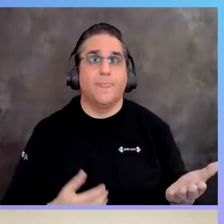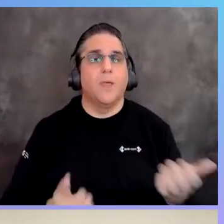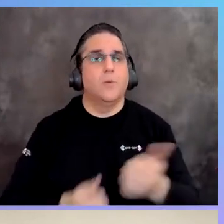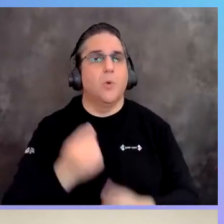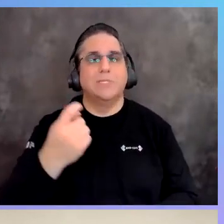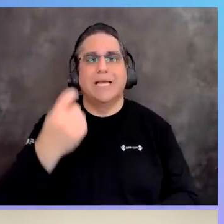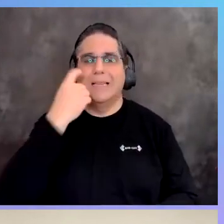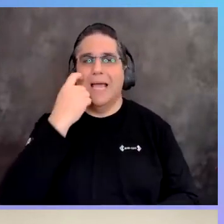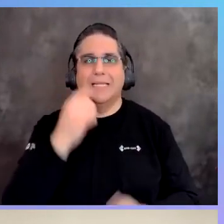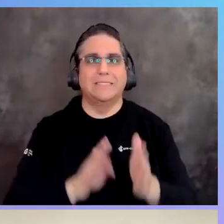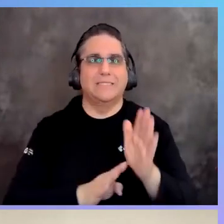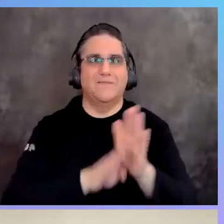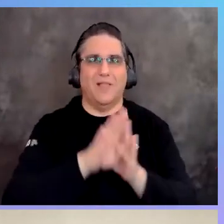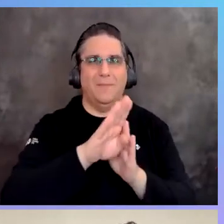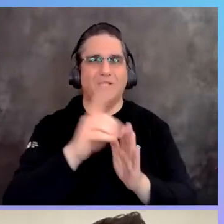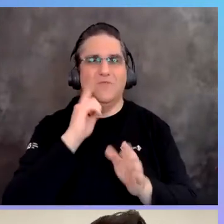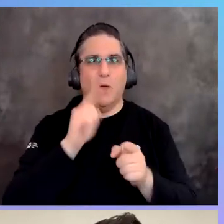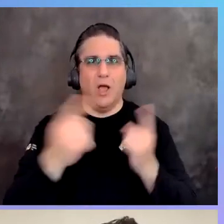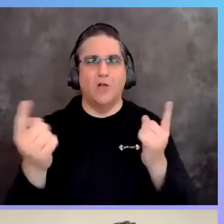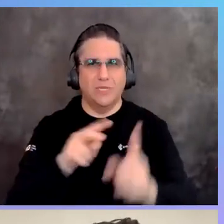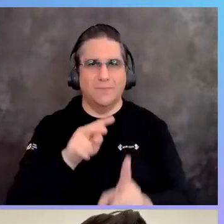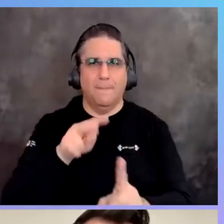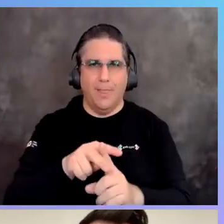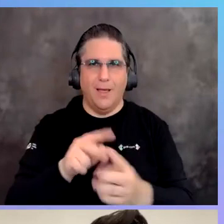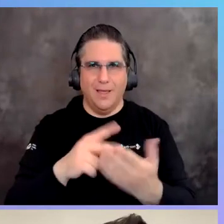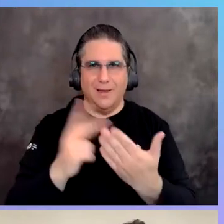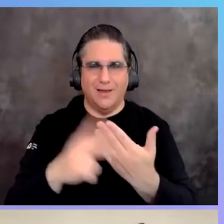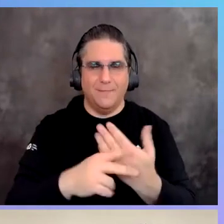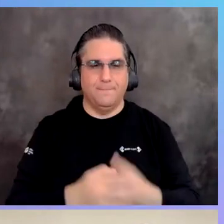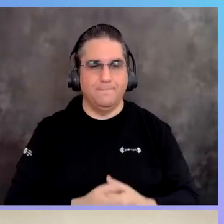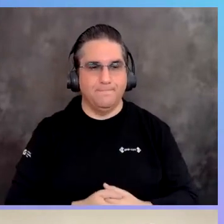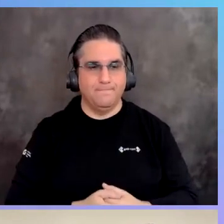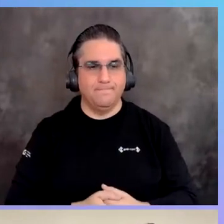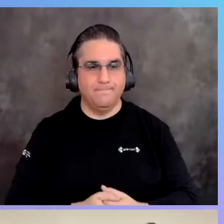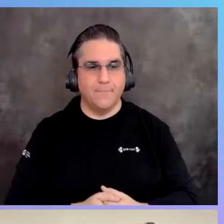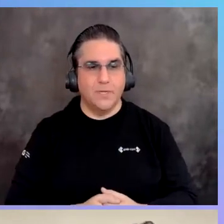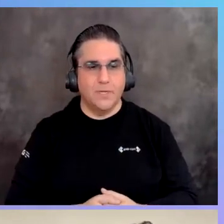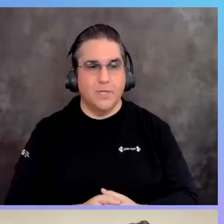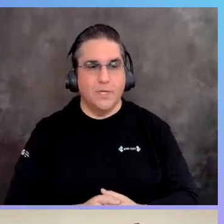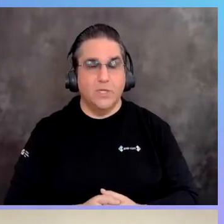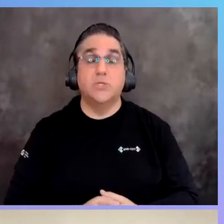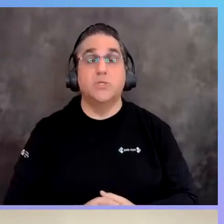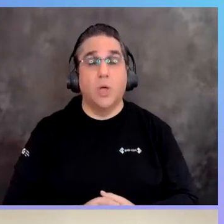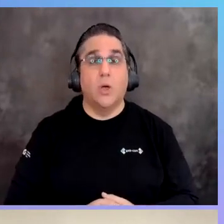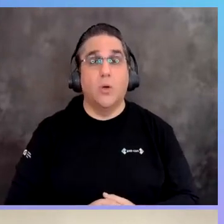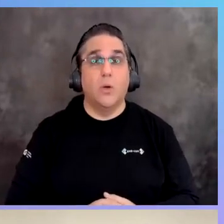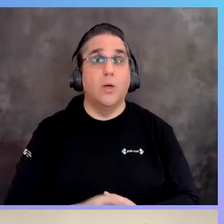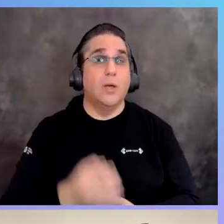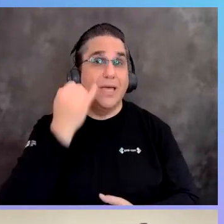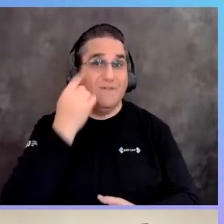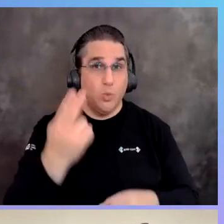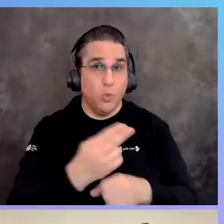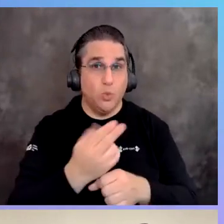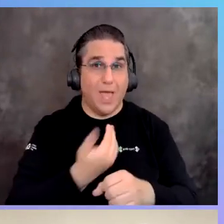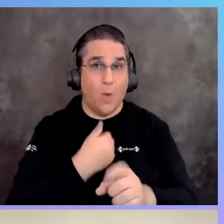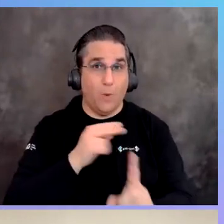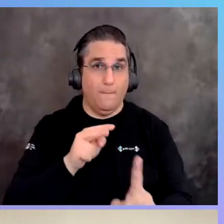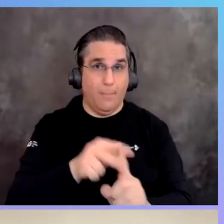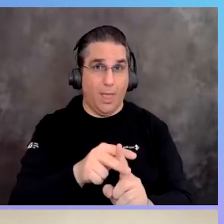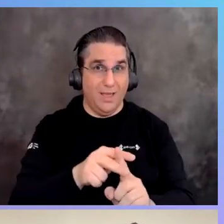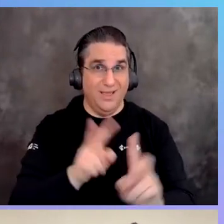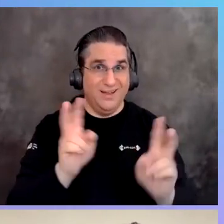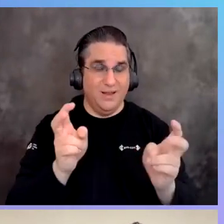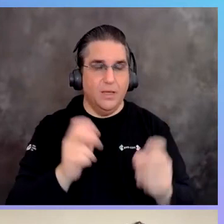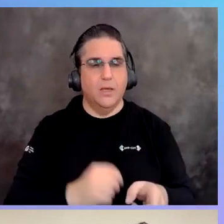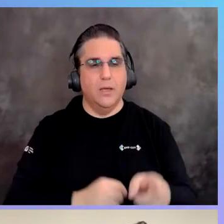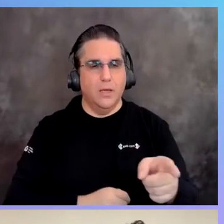plugin. I'm actually going to select a color here just so we can get started. But if you use the plugin, what you might be a